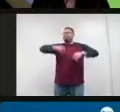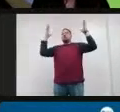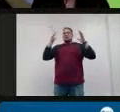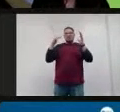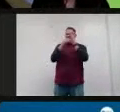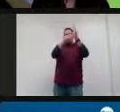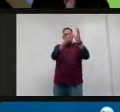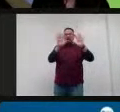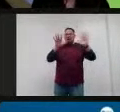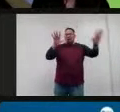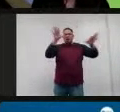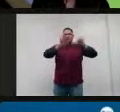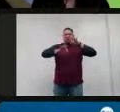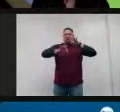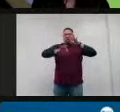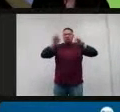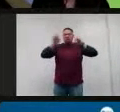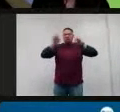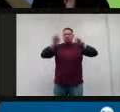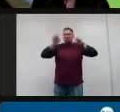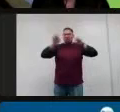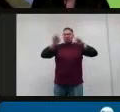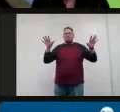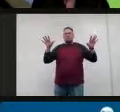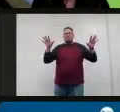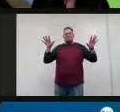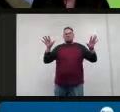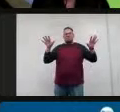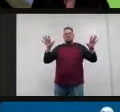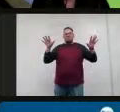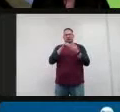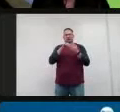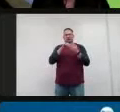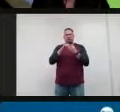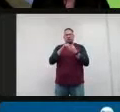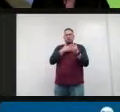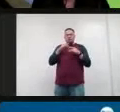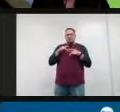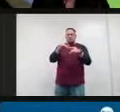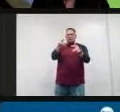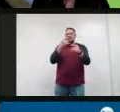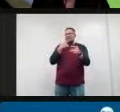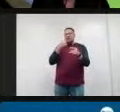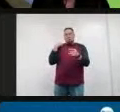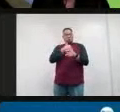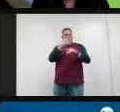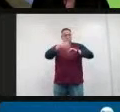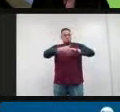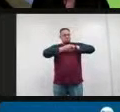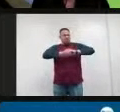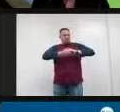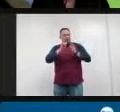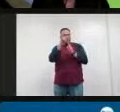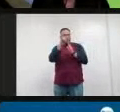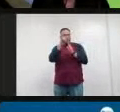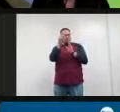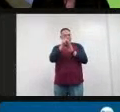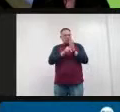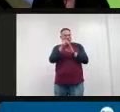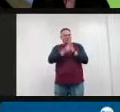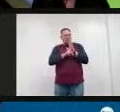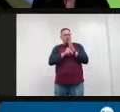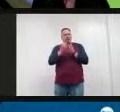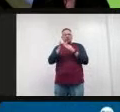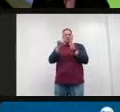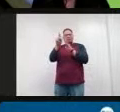and they felt justified in kind of looking at each other. But having said that, before we rush in and say, yeah, this is what we agreed, this is what the policy says. If